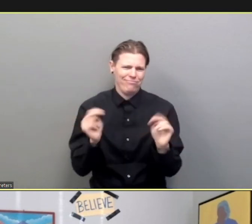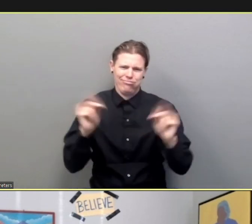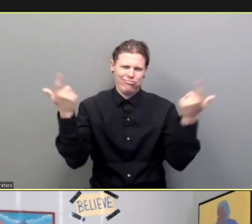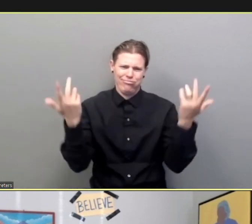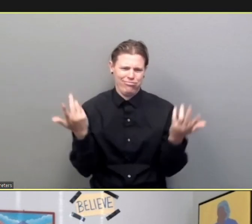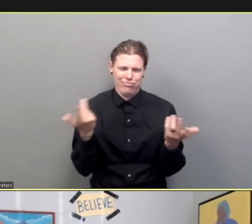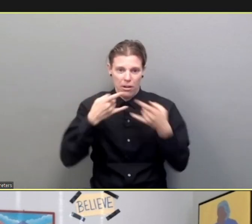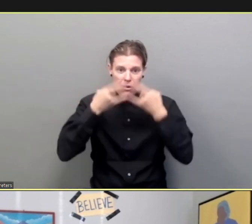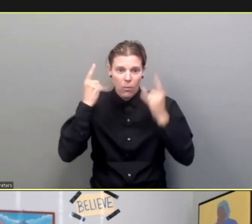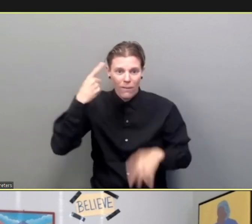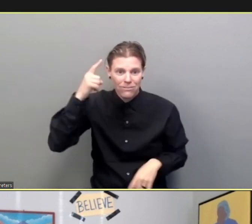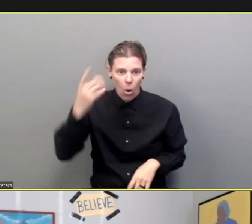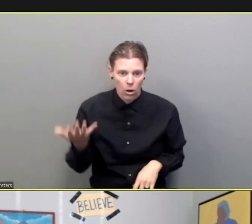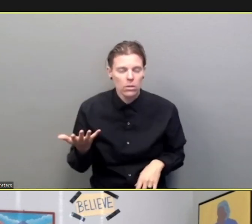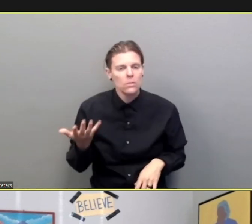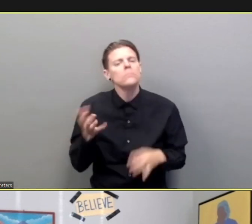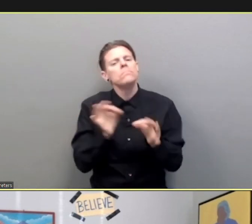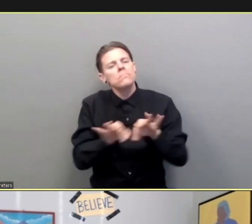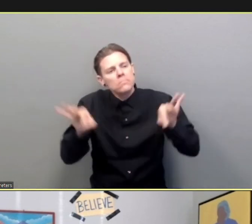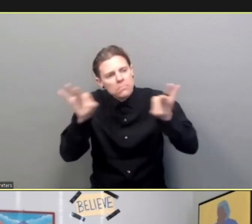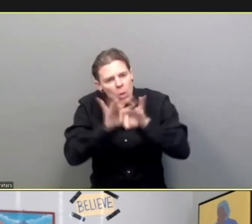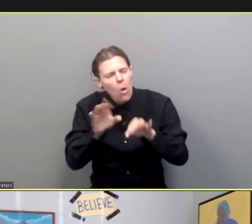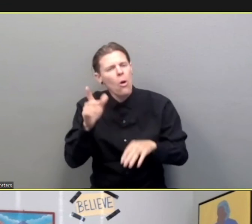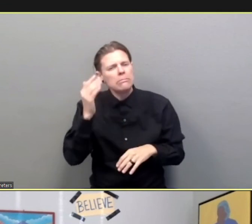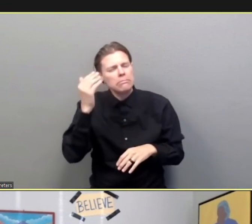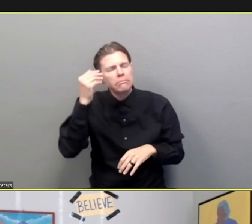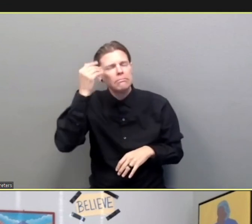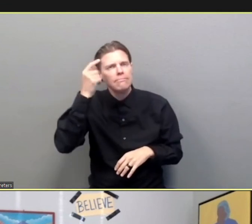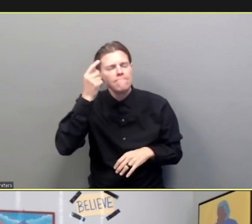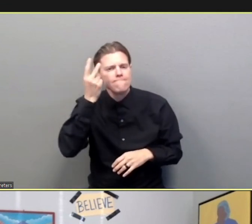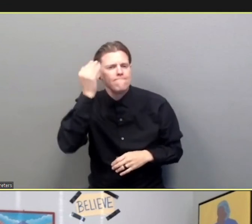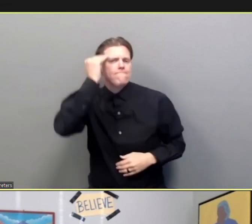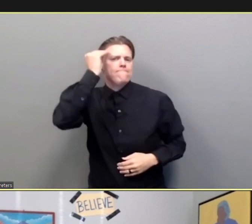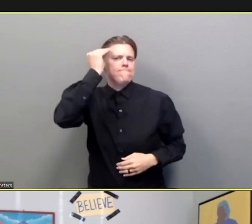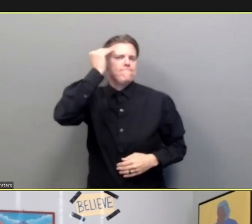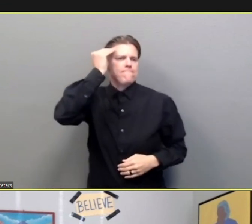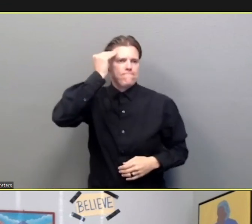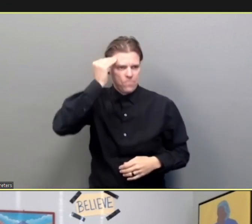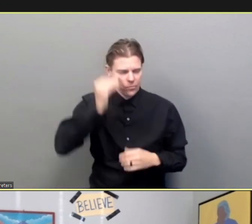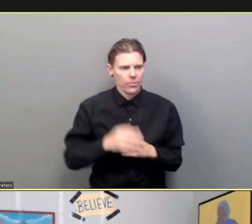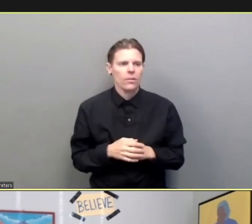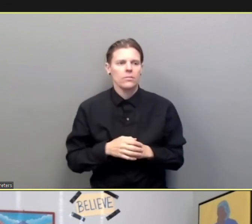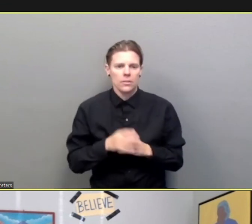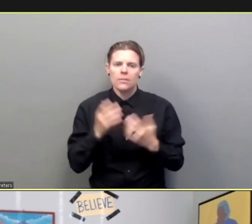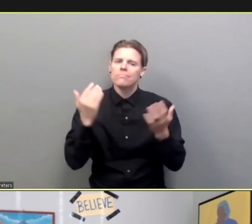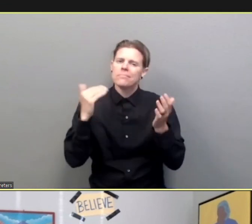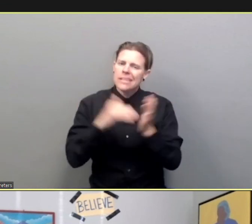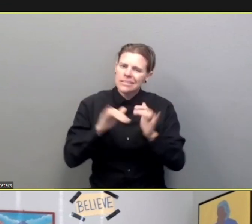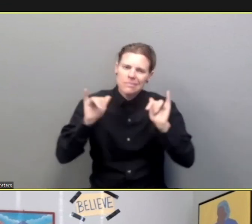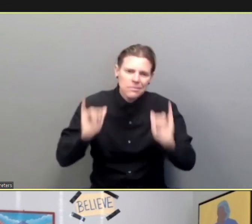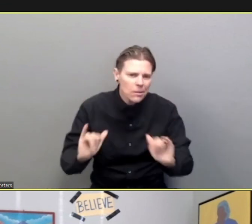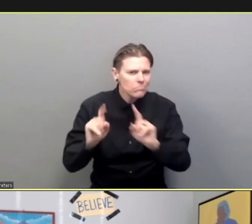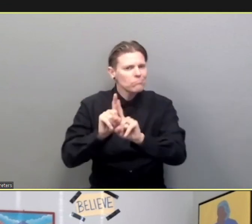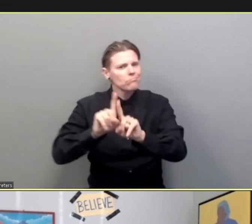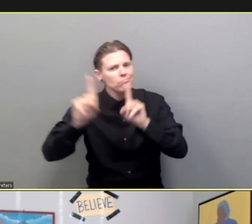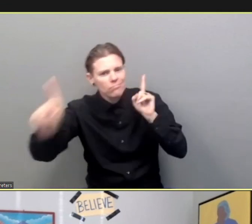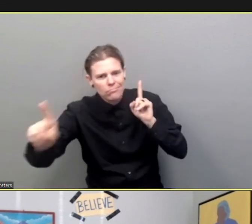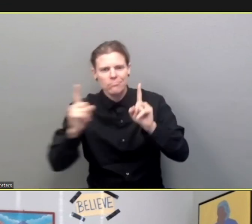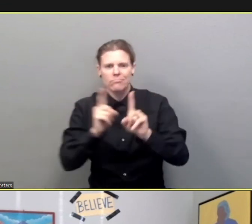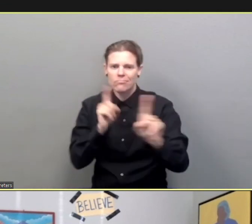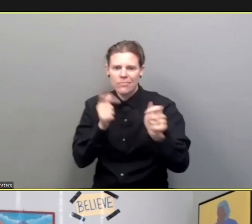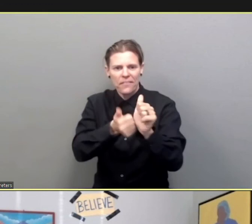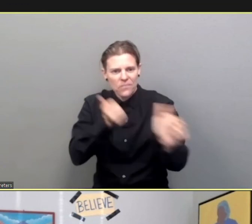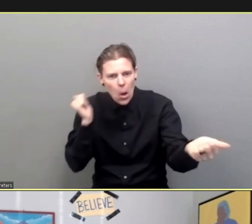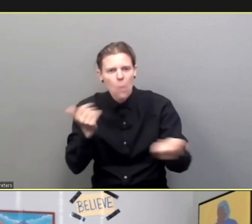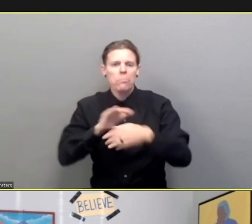that's important to consider. And then physical distancing, hand hygiene, and then anyone who's not vaccinated,